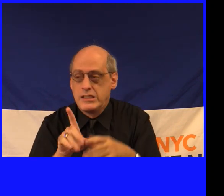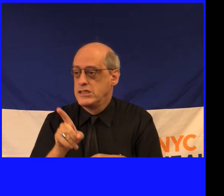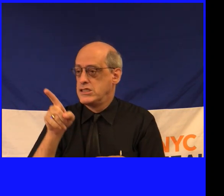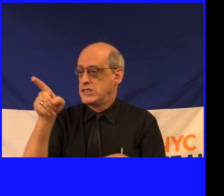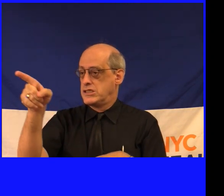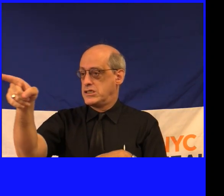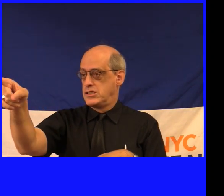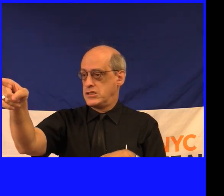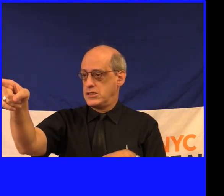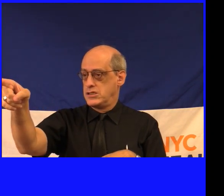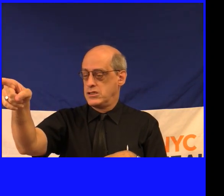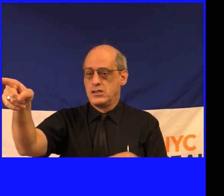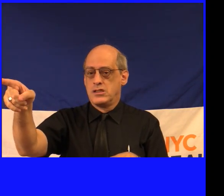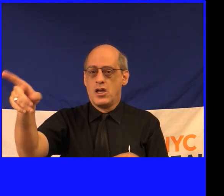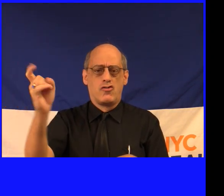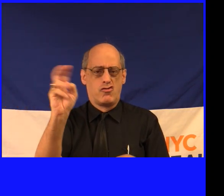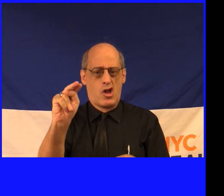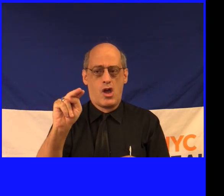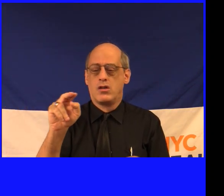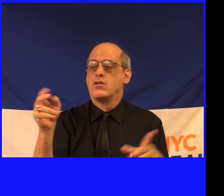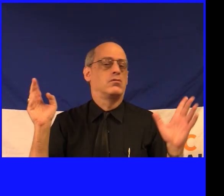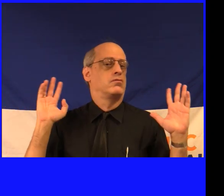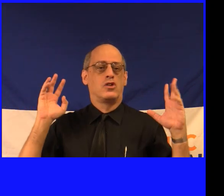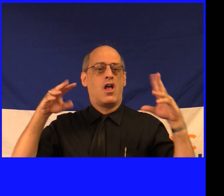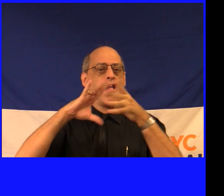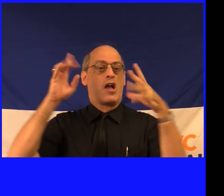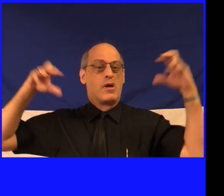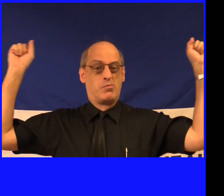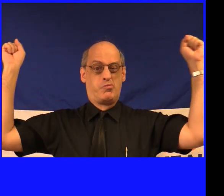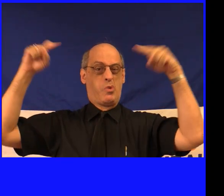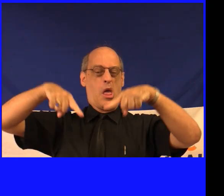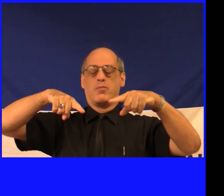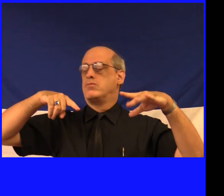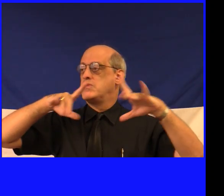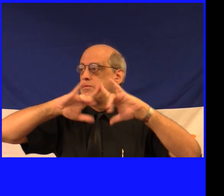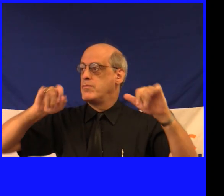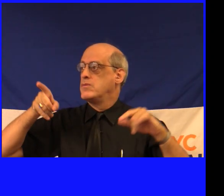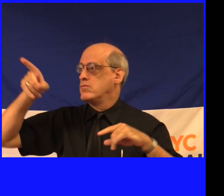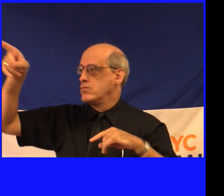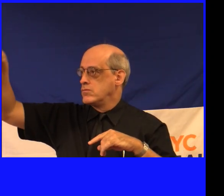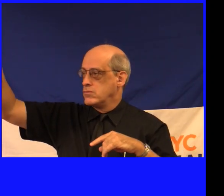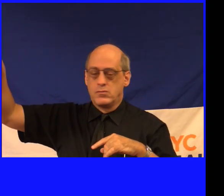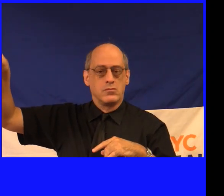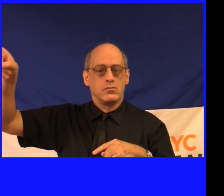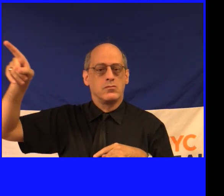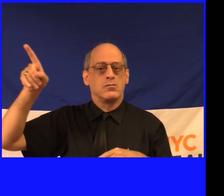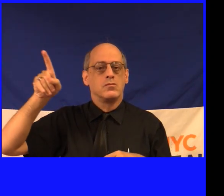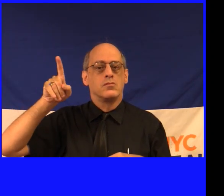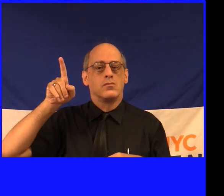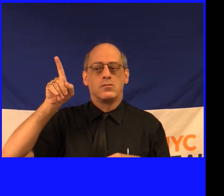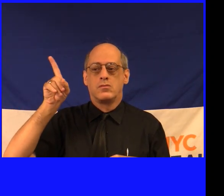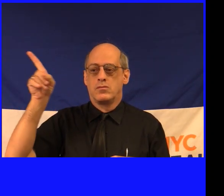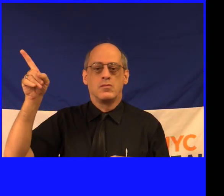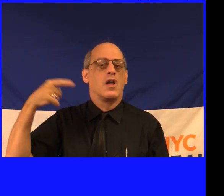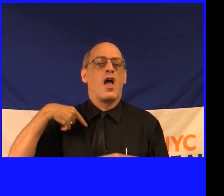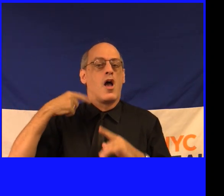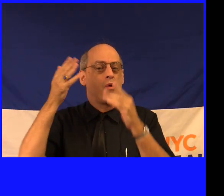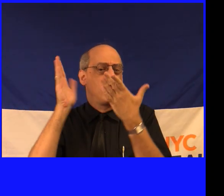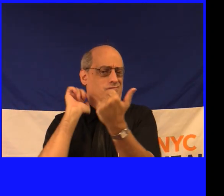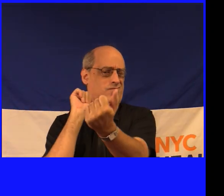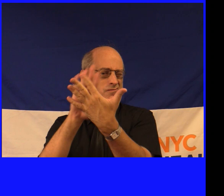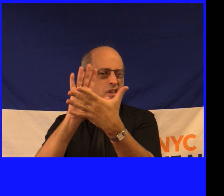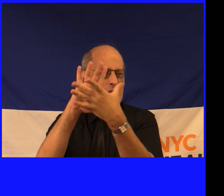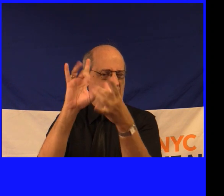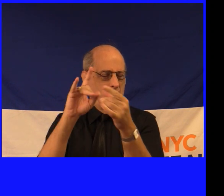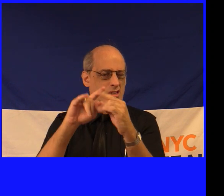None. Well, I do want to address these statements because the statements do conclude at